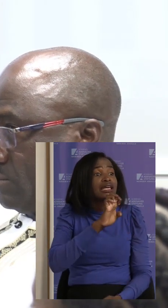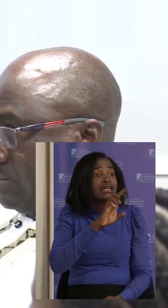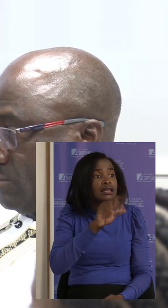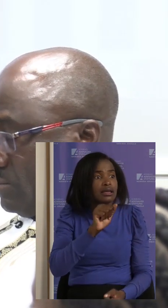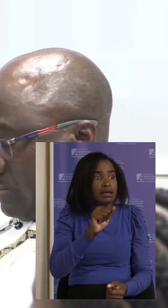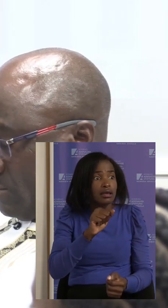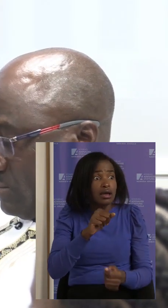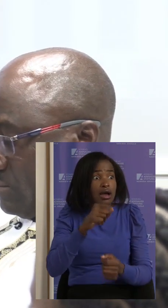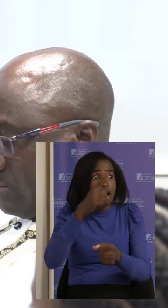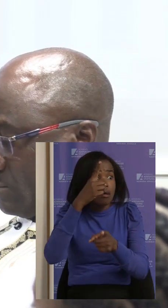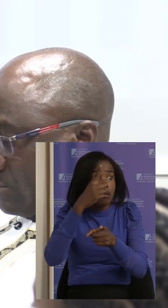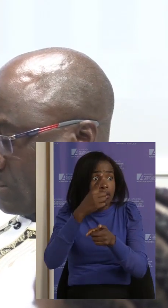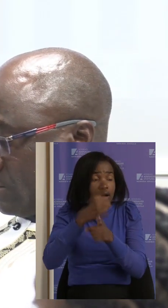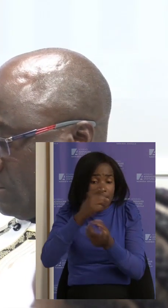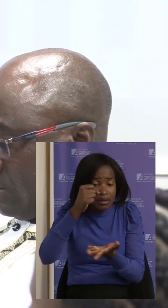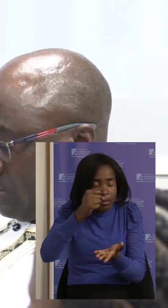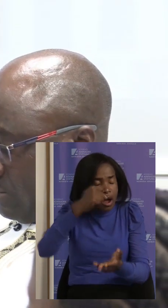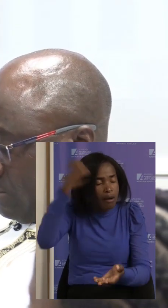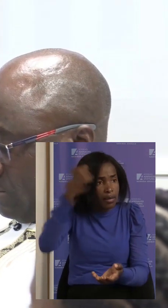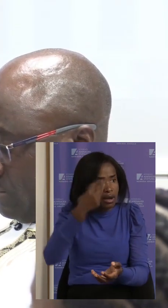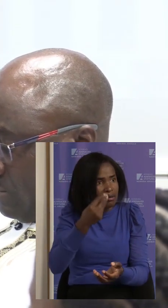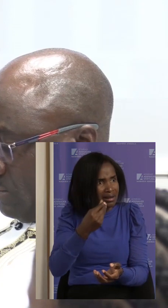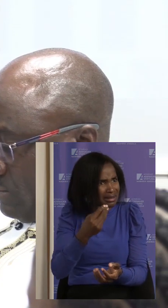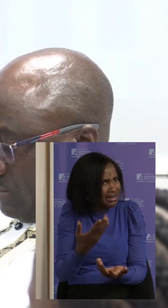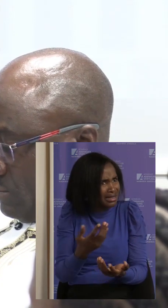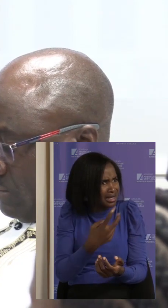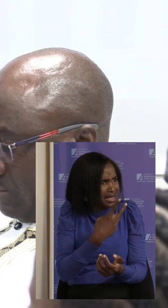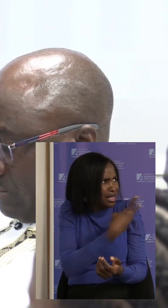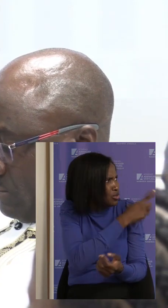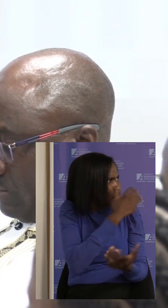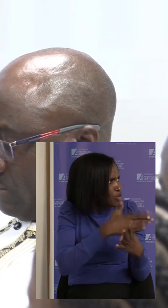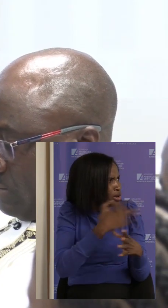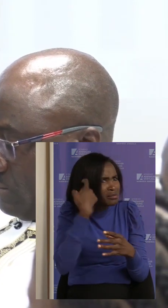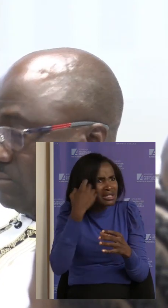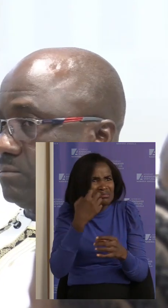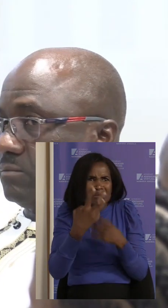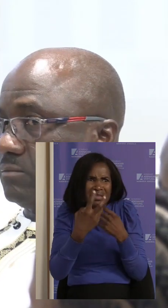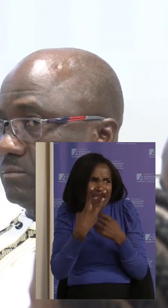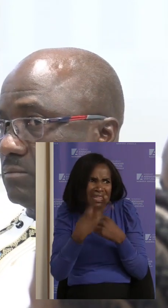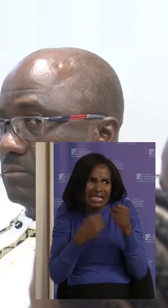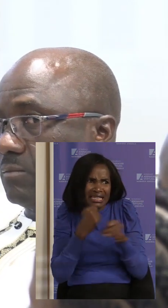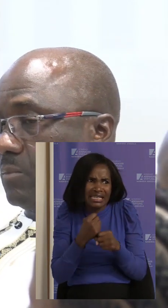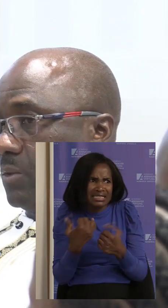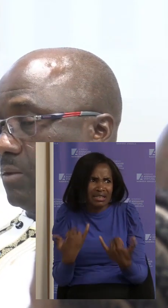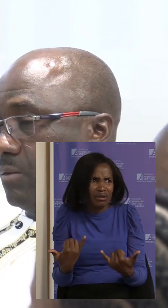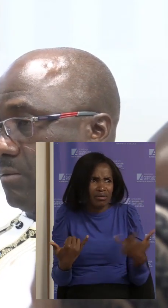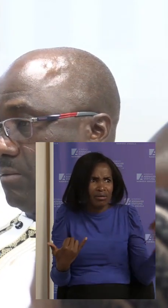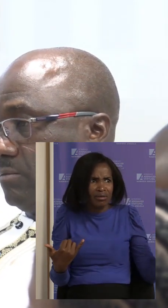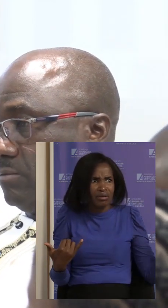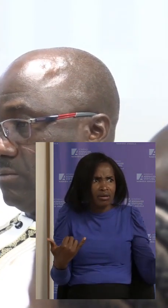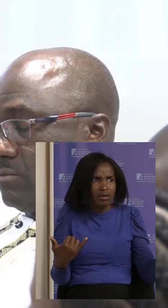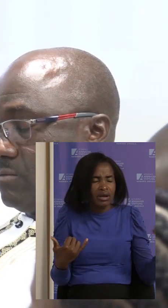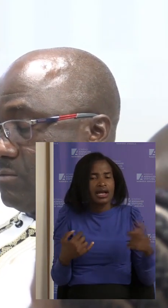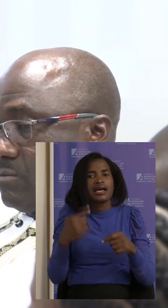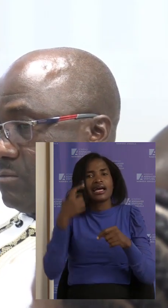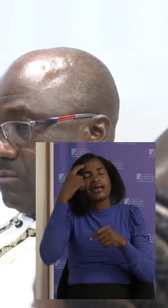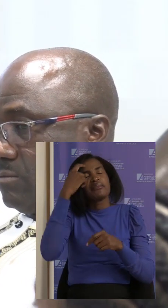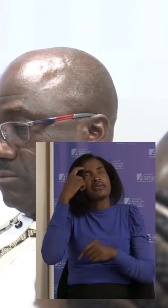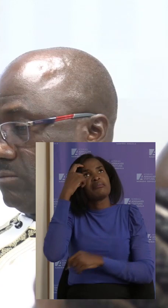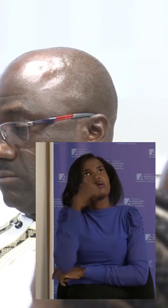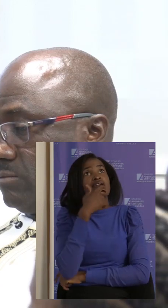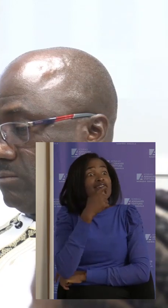we put into education. Maybe now is the time to pause and reflect. If